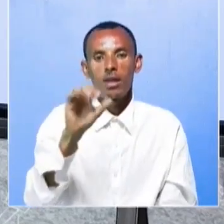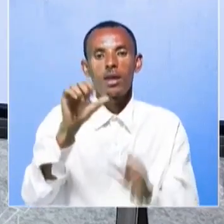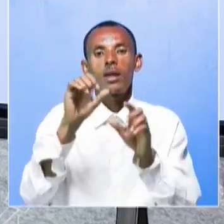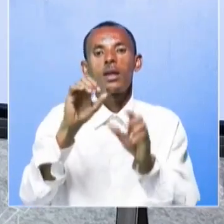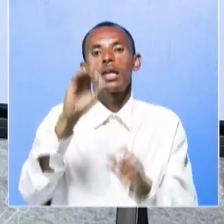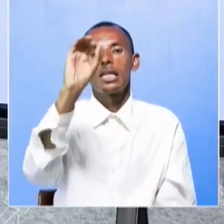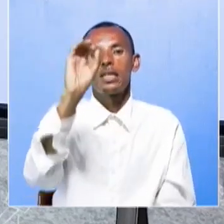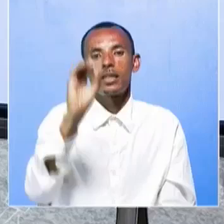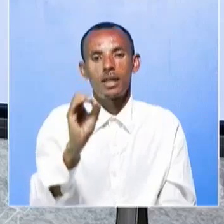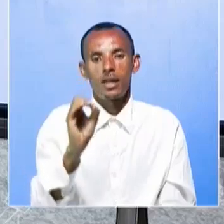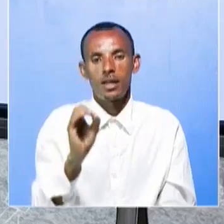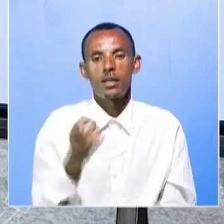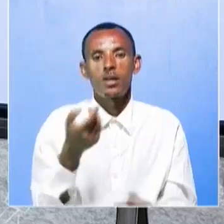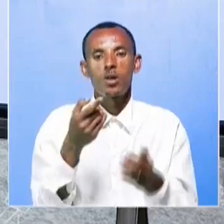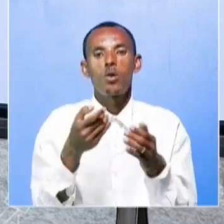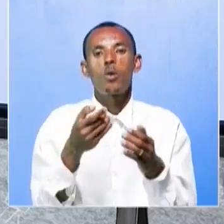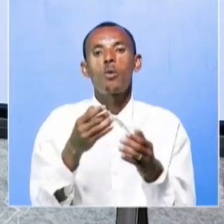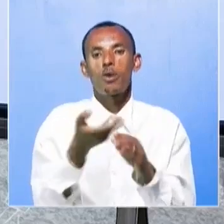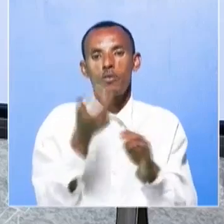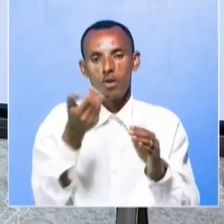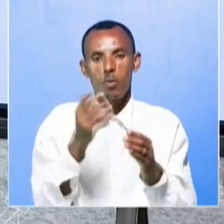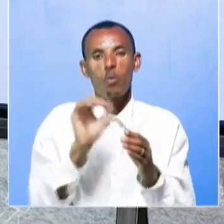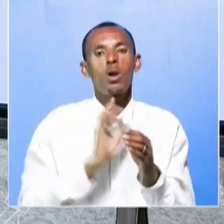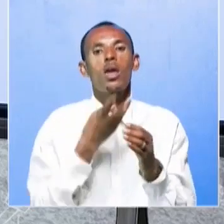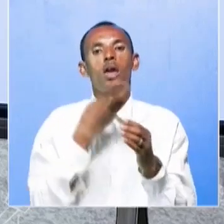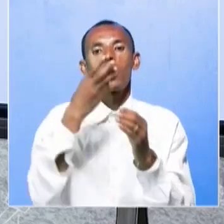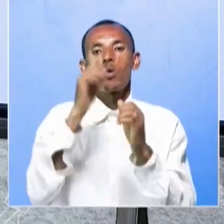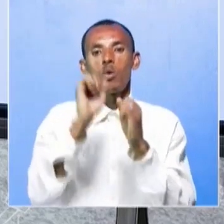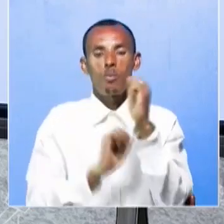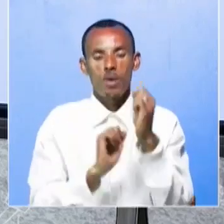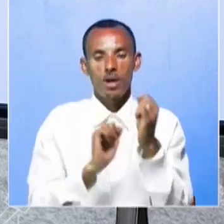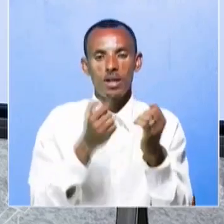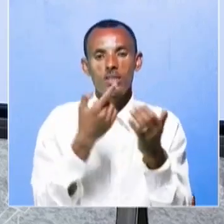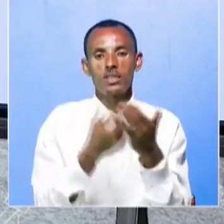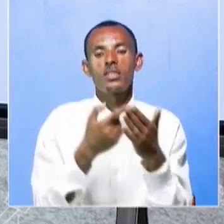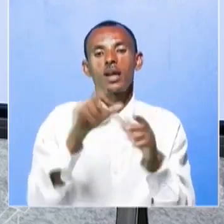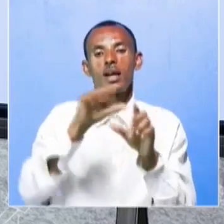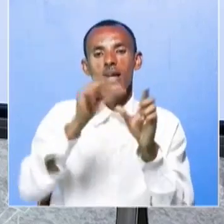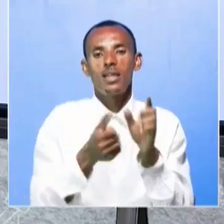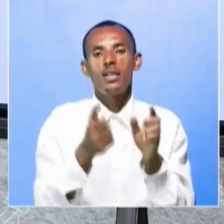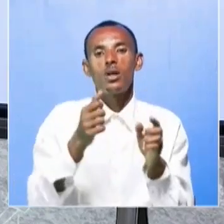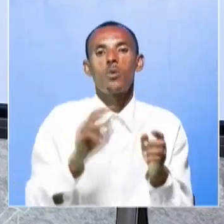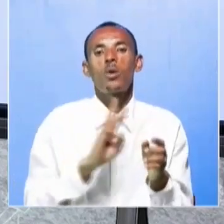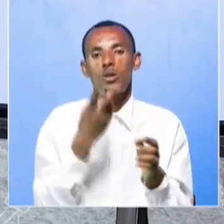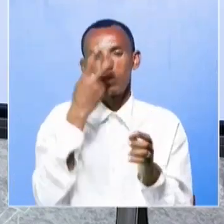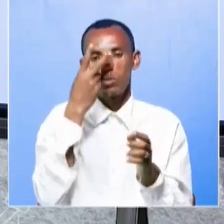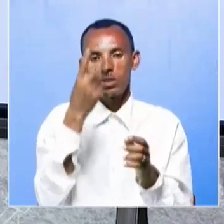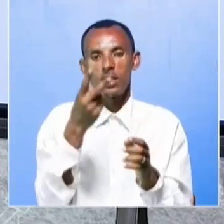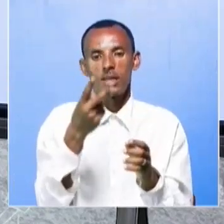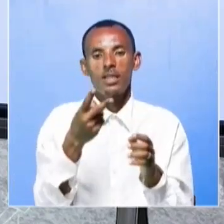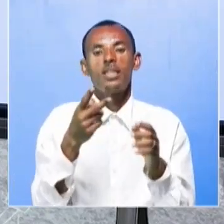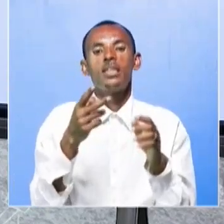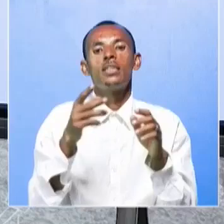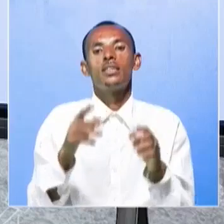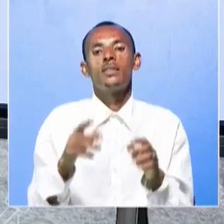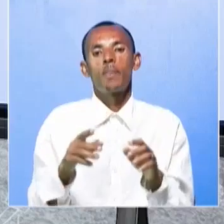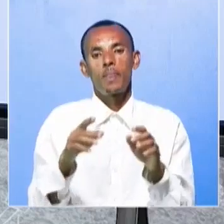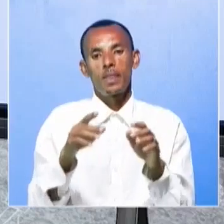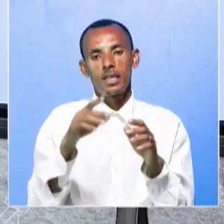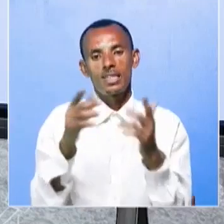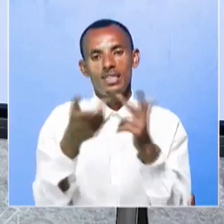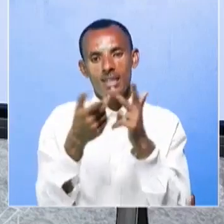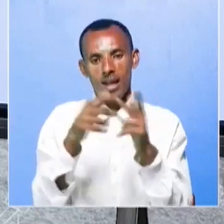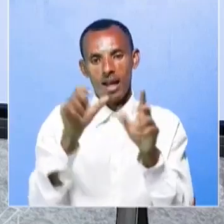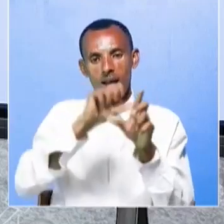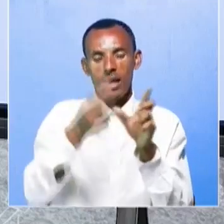directly compare these two triangles, you need to check the third angles and try to find two congruent angles.